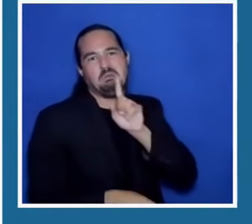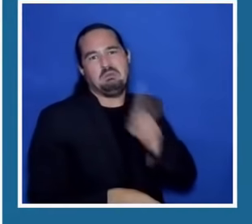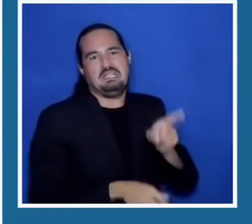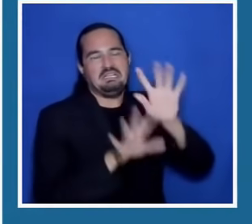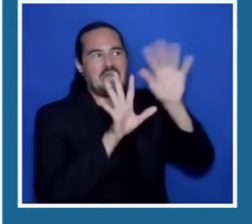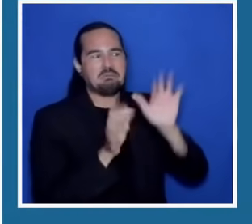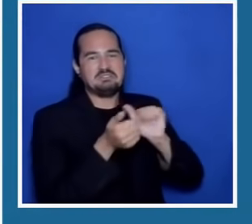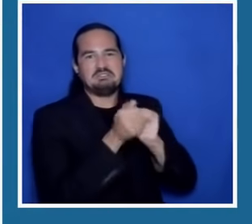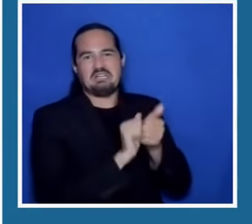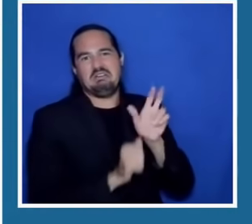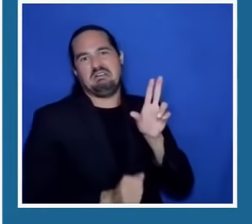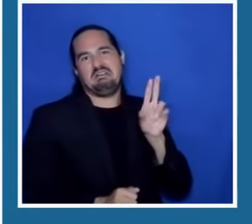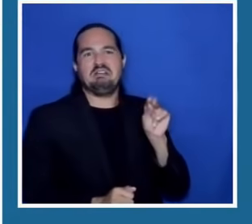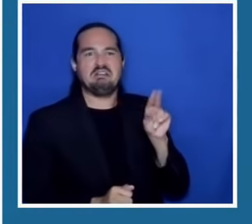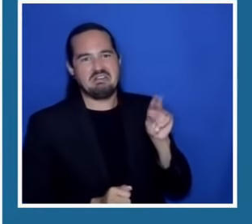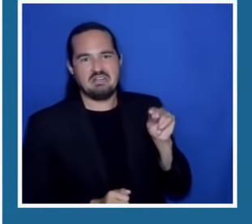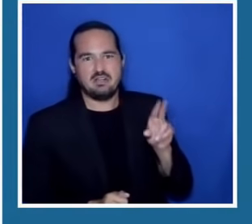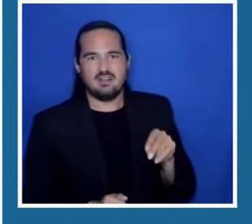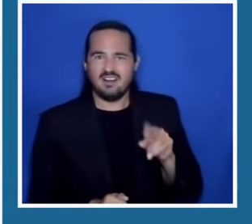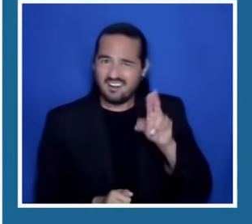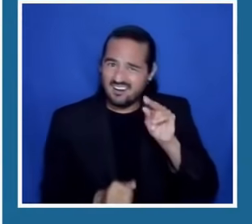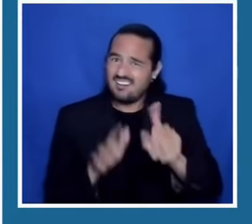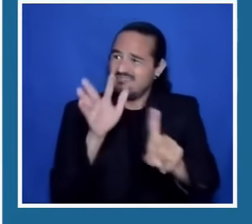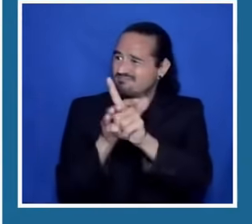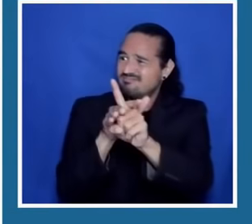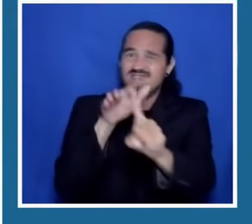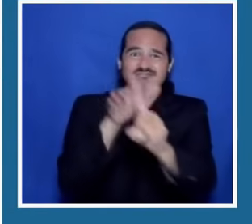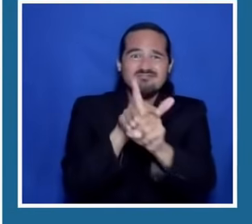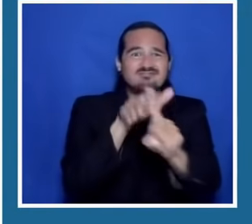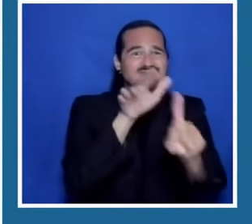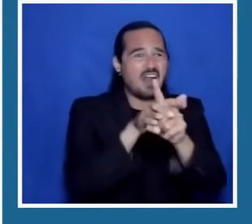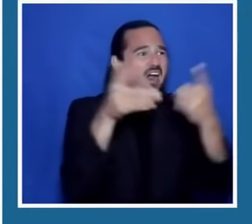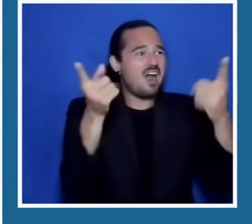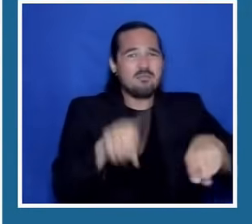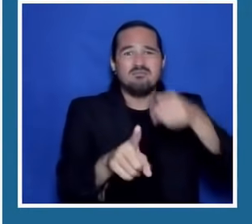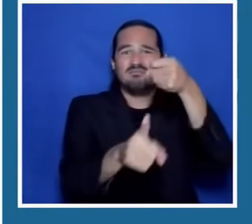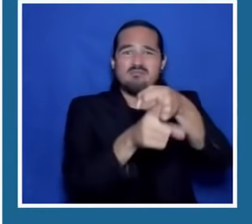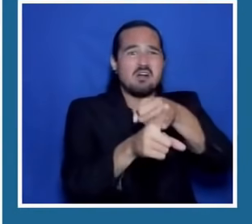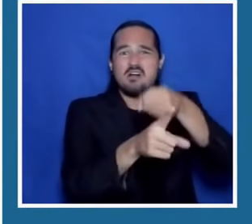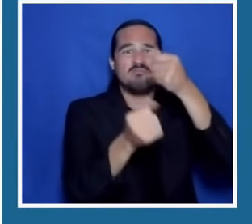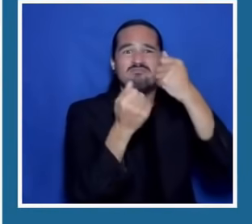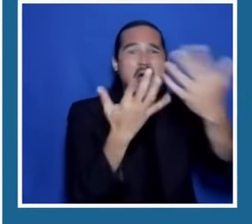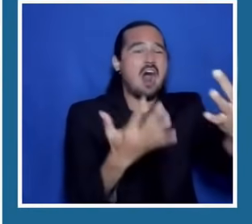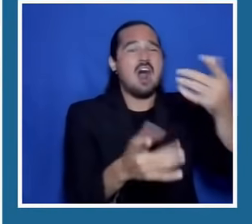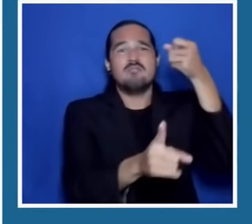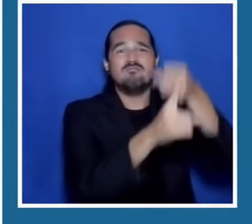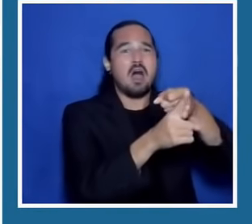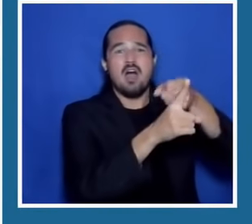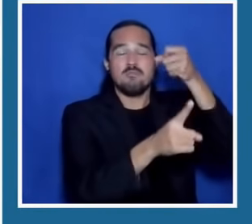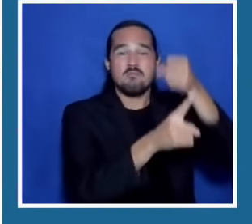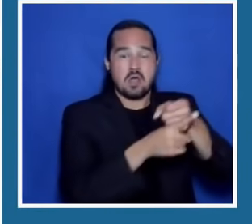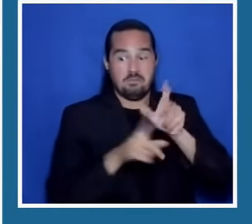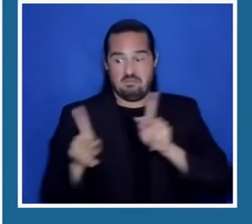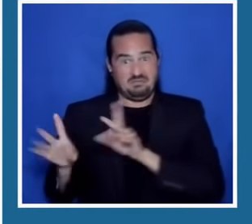People that still call it a hoax. Larry Elder, who calls it a myth.